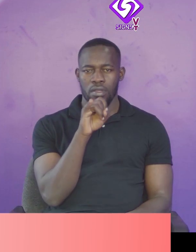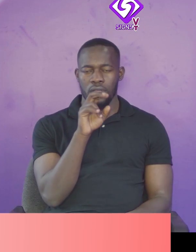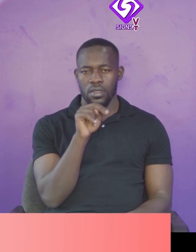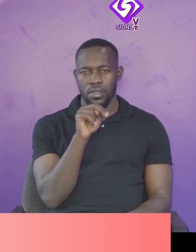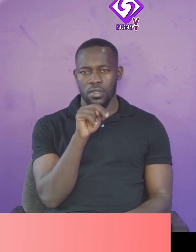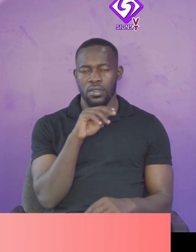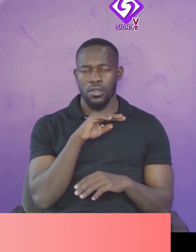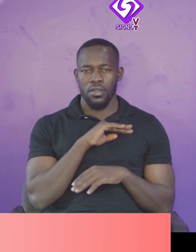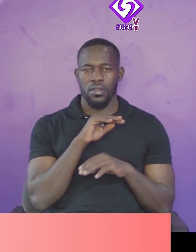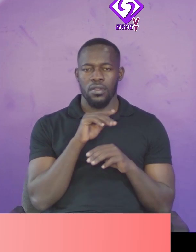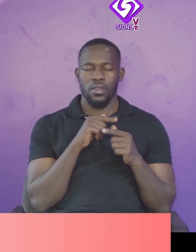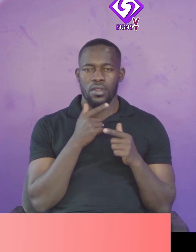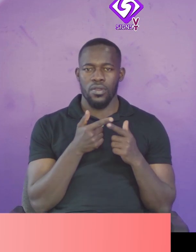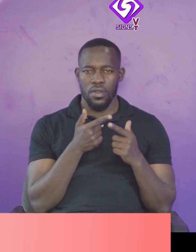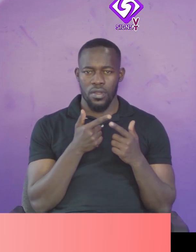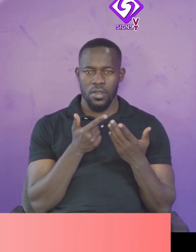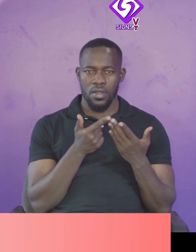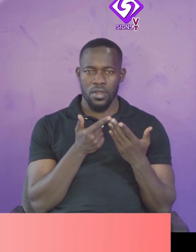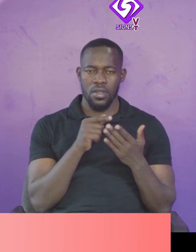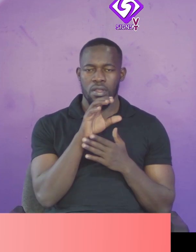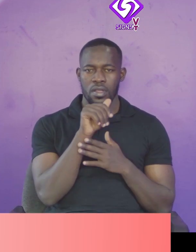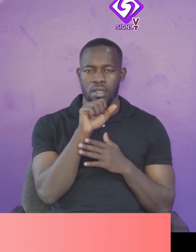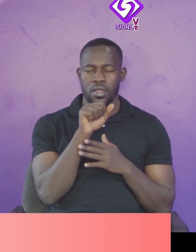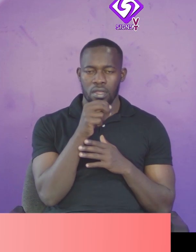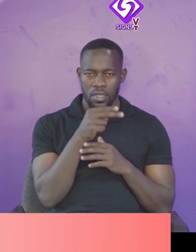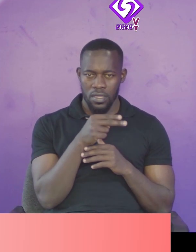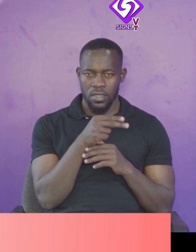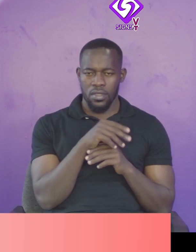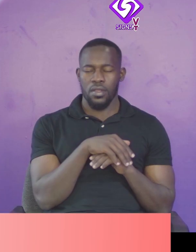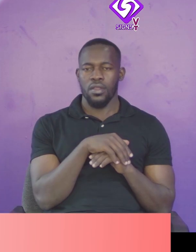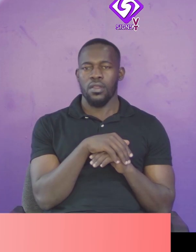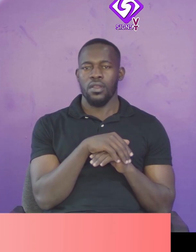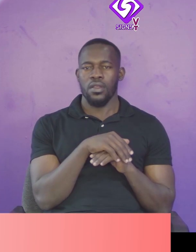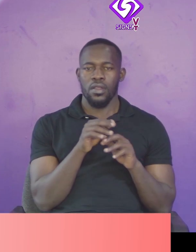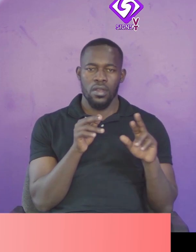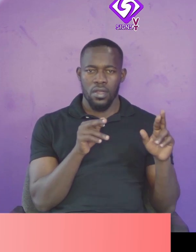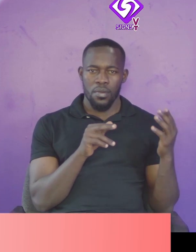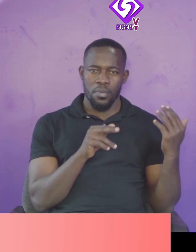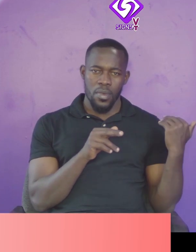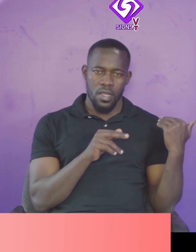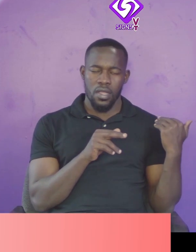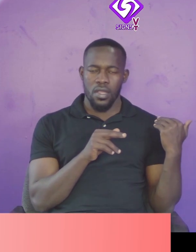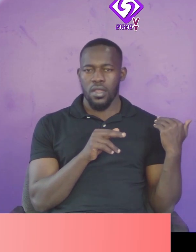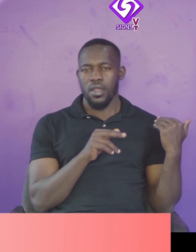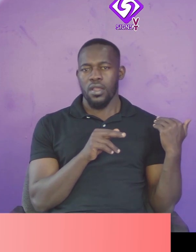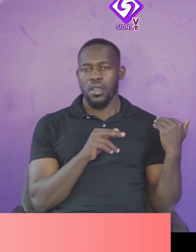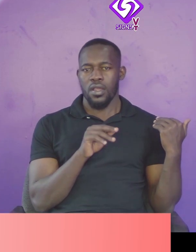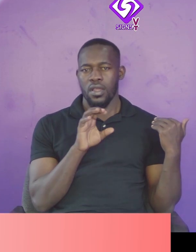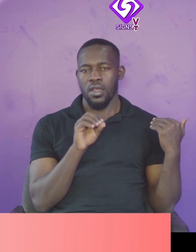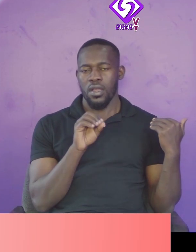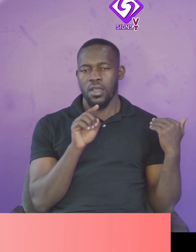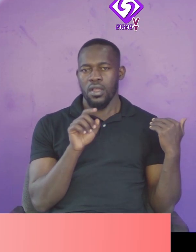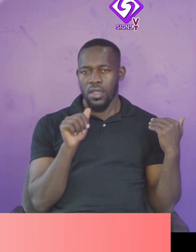goalkeeper. Then we have Matikash is starting as a right back. Then Ezri Konsa, center back, is